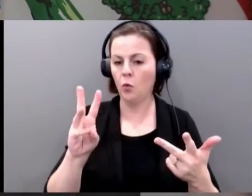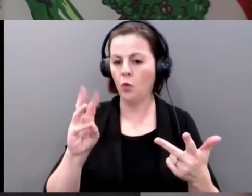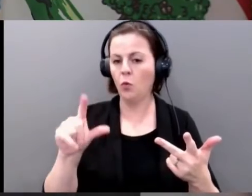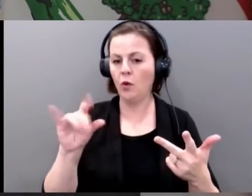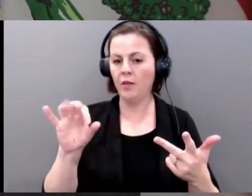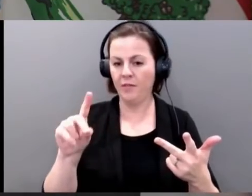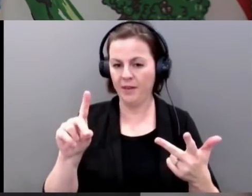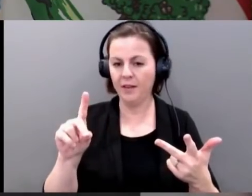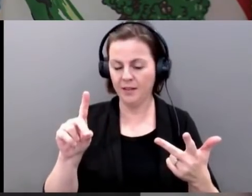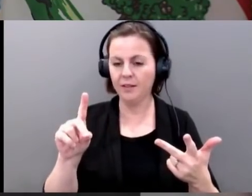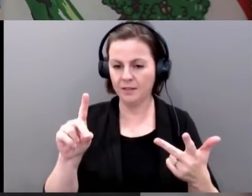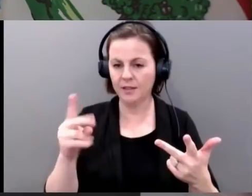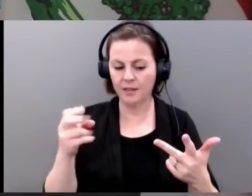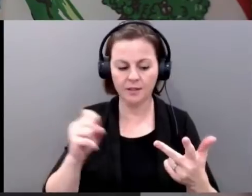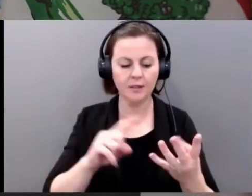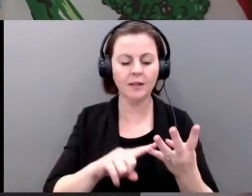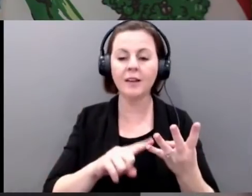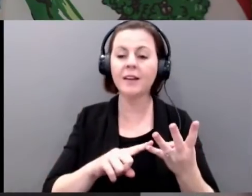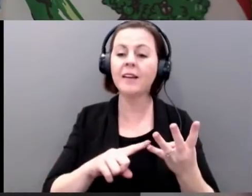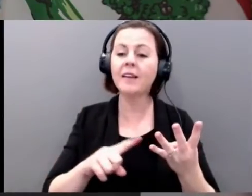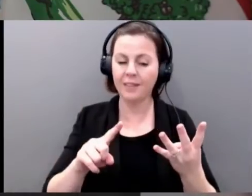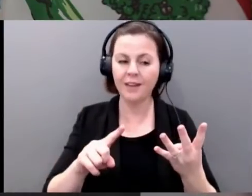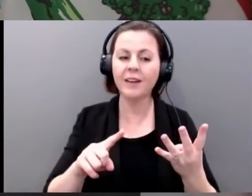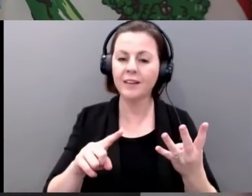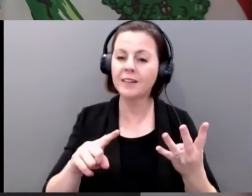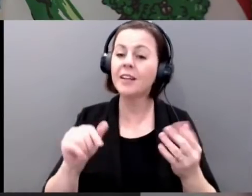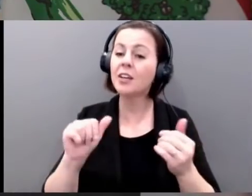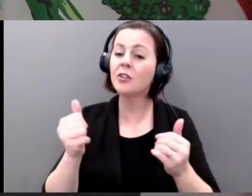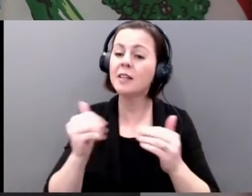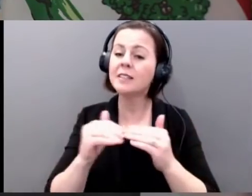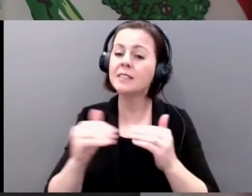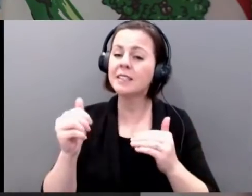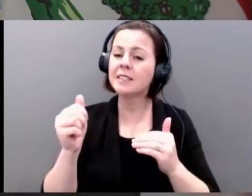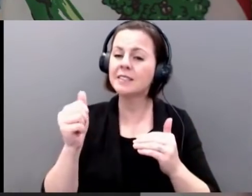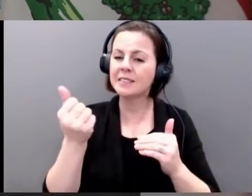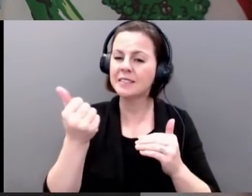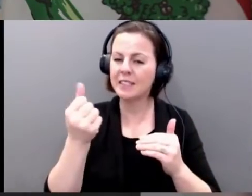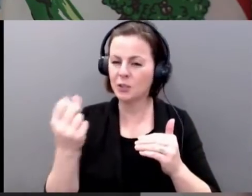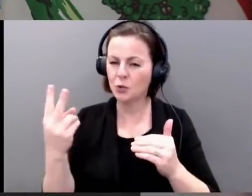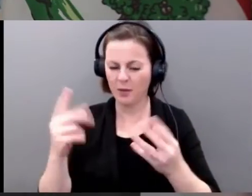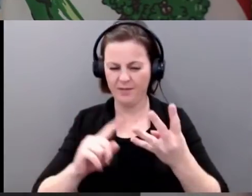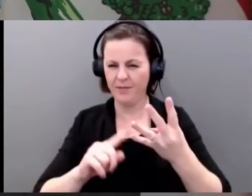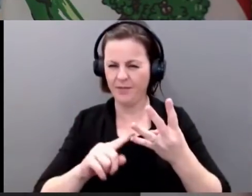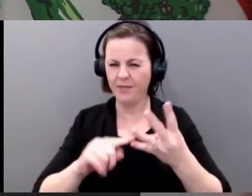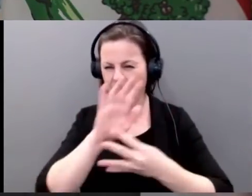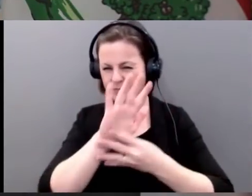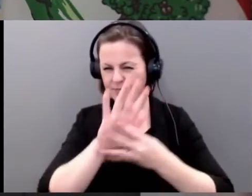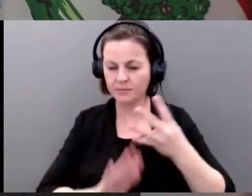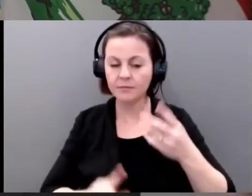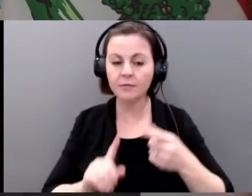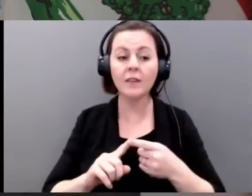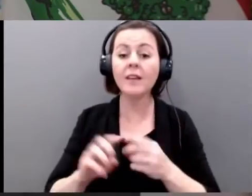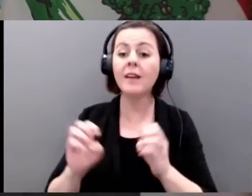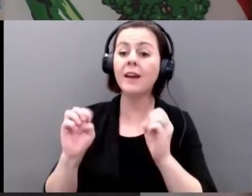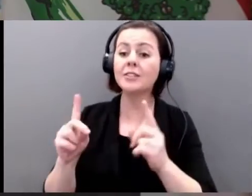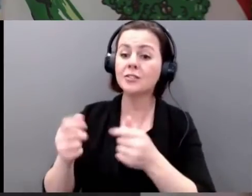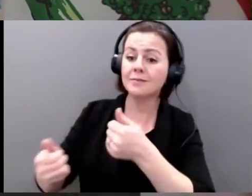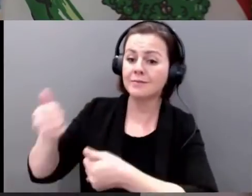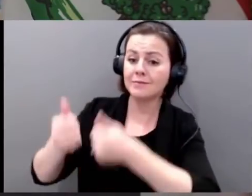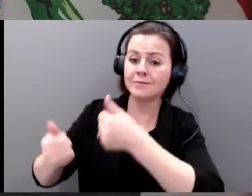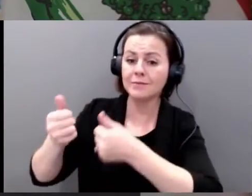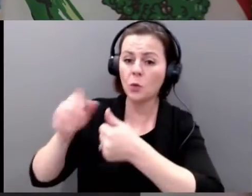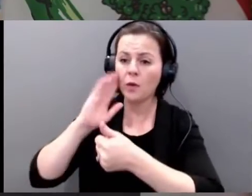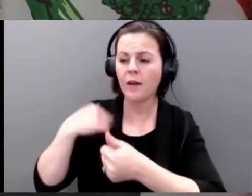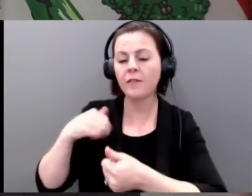10 to 12 grade students in those schools. Education officials will be having a separate news conference later